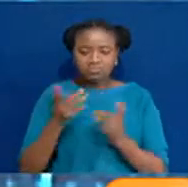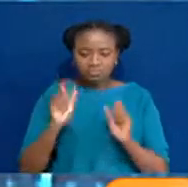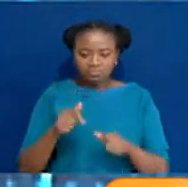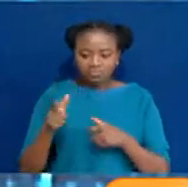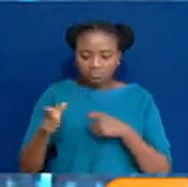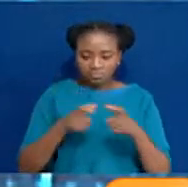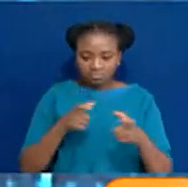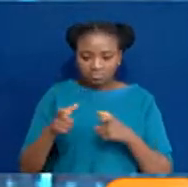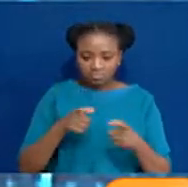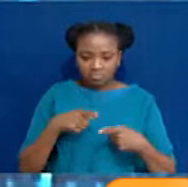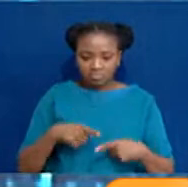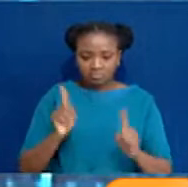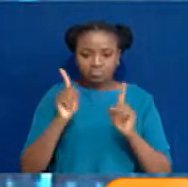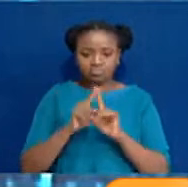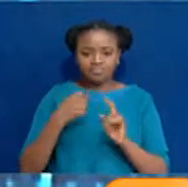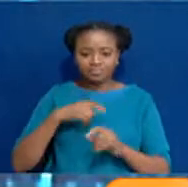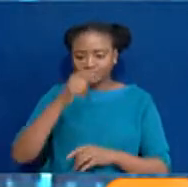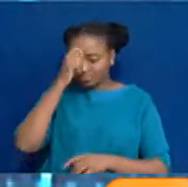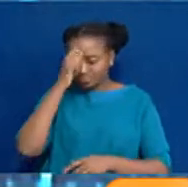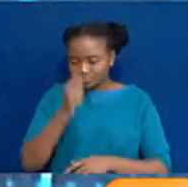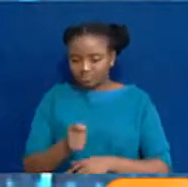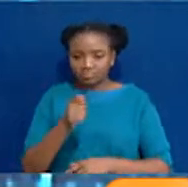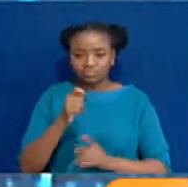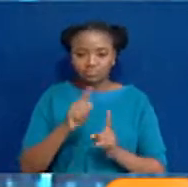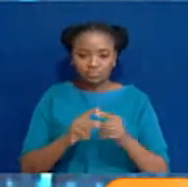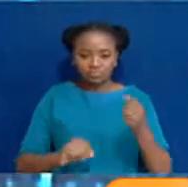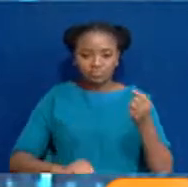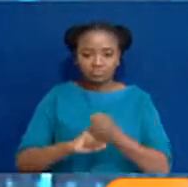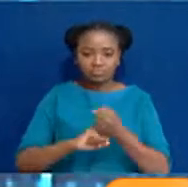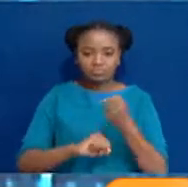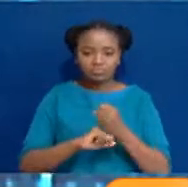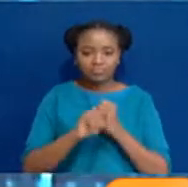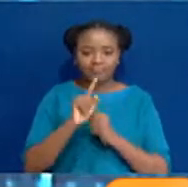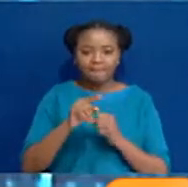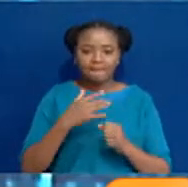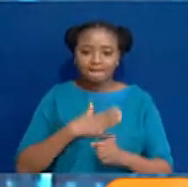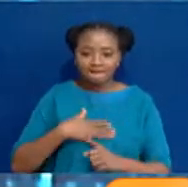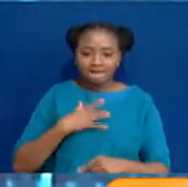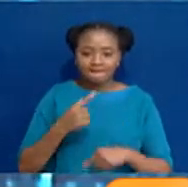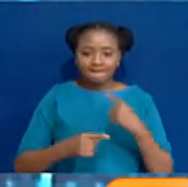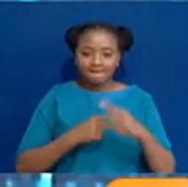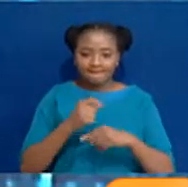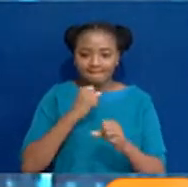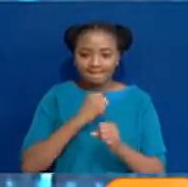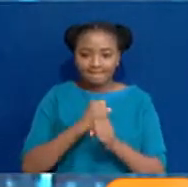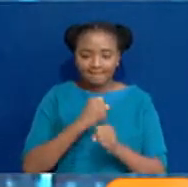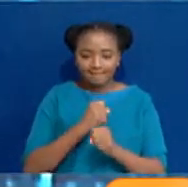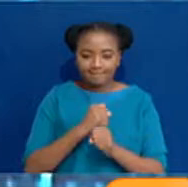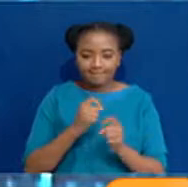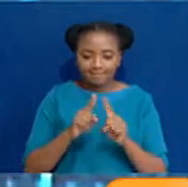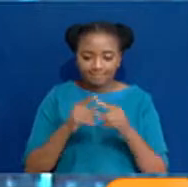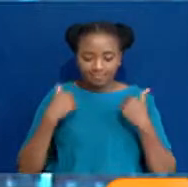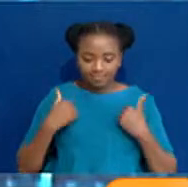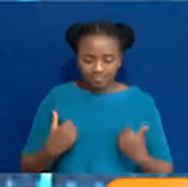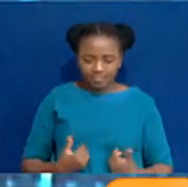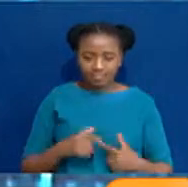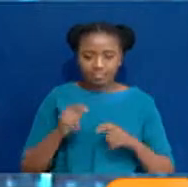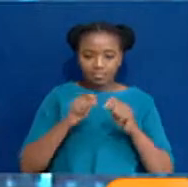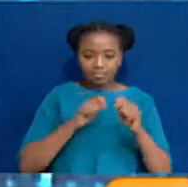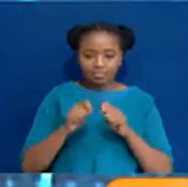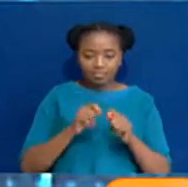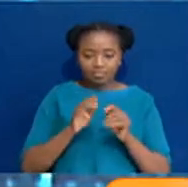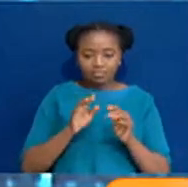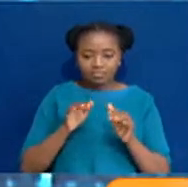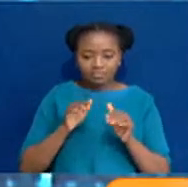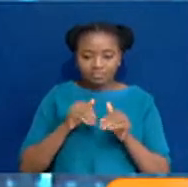And we want to uphold that and respect that. Continue working within an ambit and regulating yourself within the confines